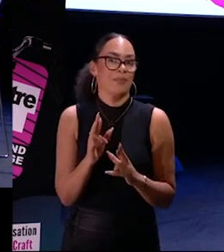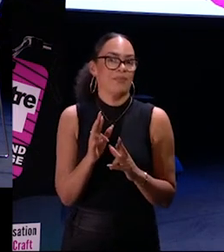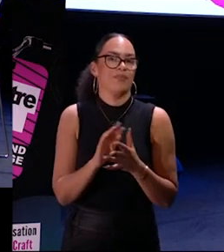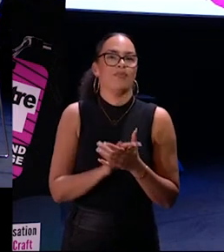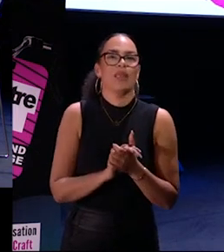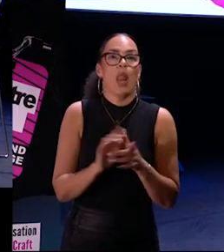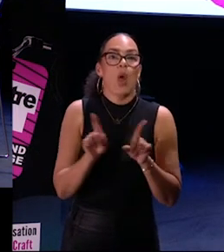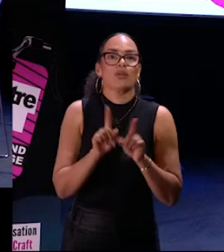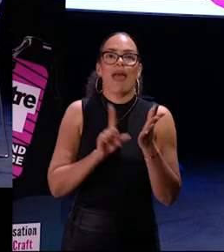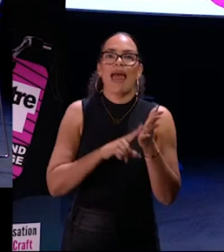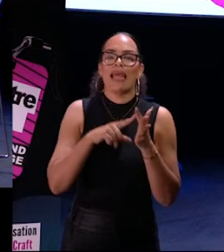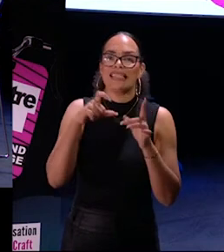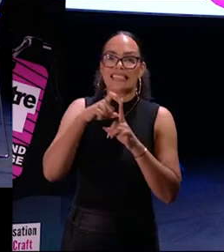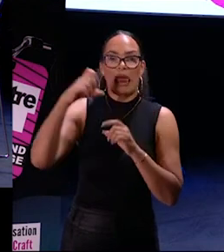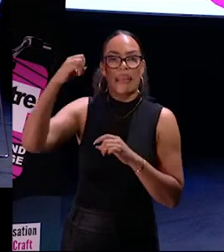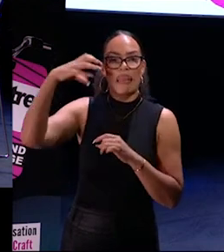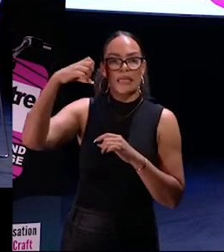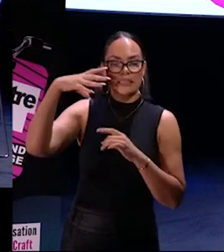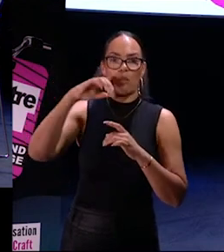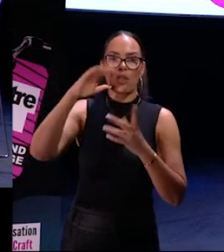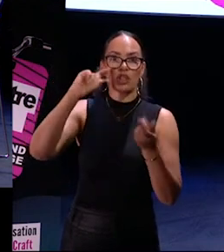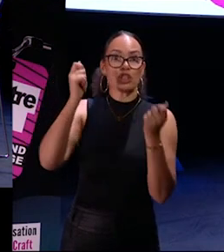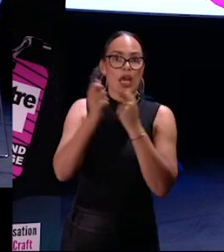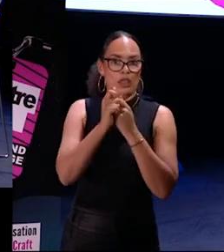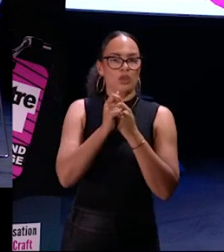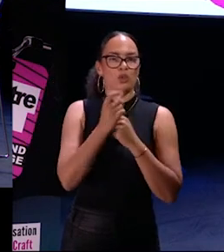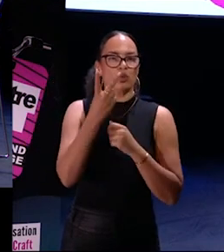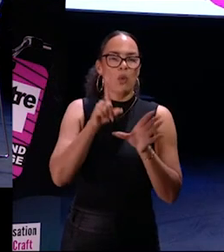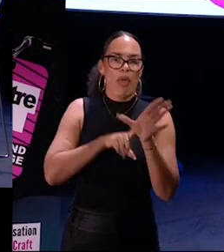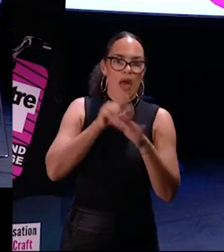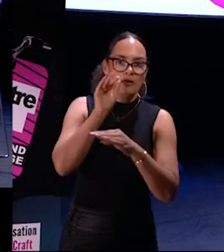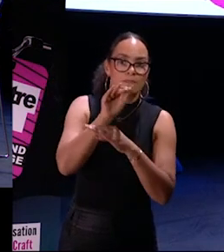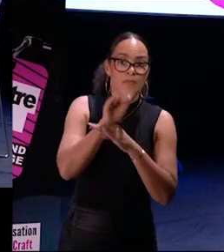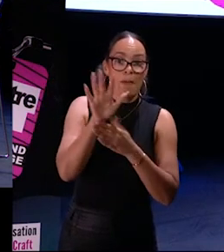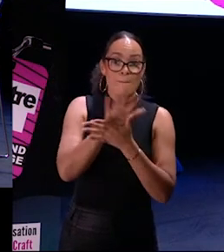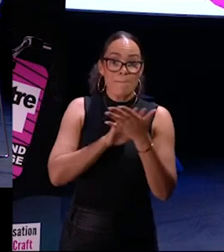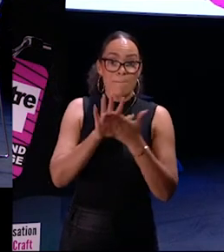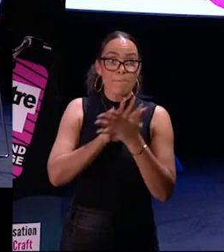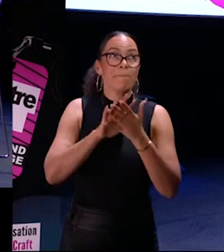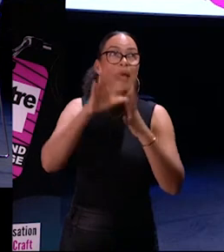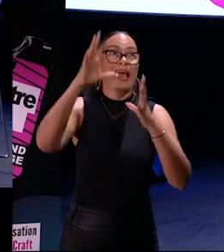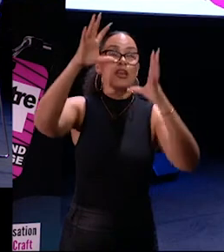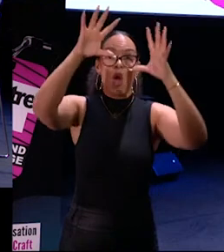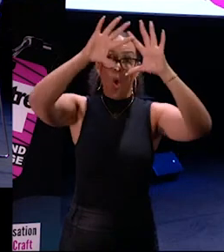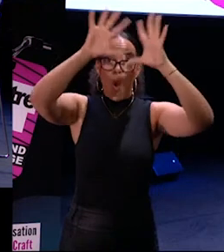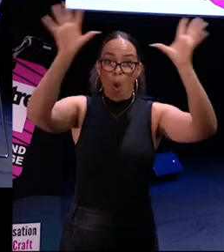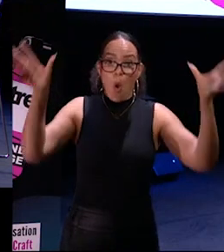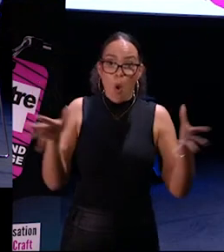LED lighting rig in about 2 years' time, which is a full wholesale replacement of everything